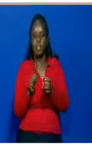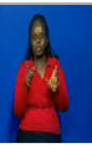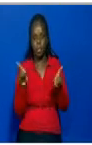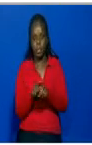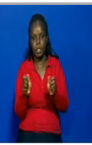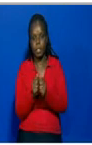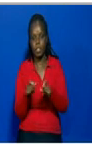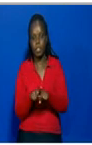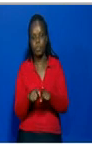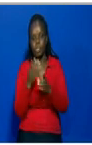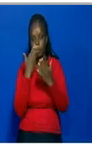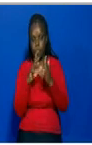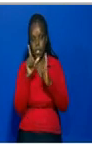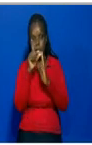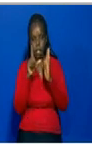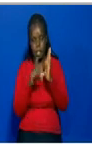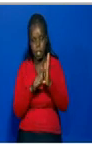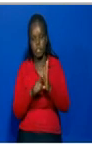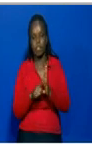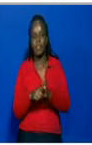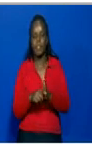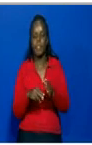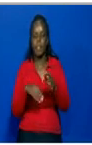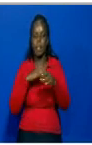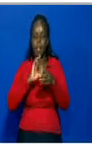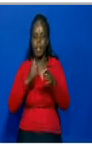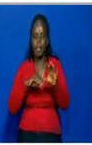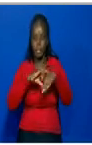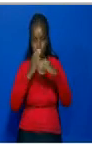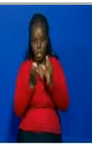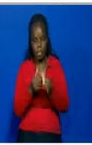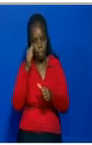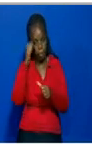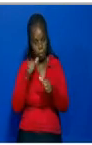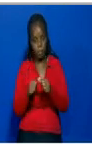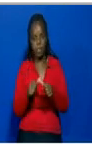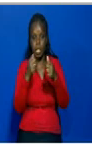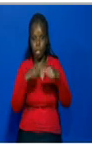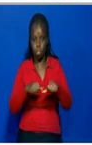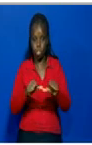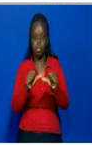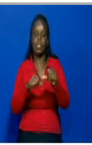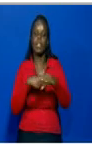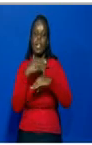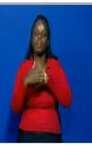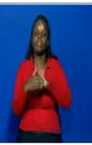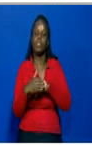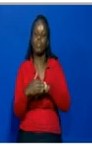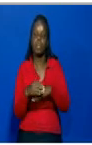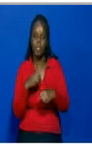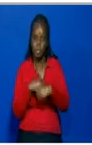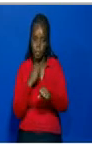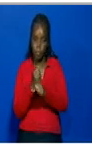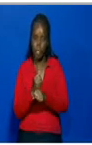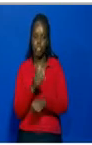morning session. So for the upper classes and the secondary classes, remember your classes do still go on in the afternoon, so do make sure to